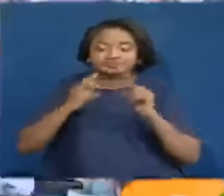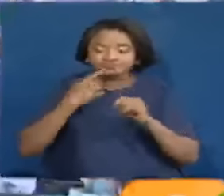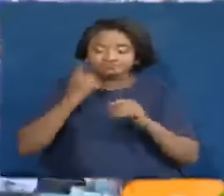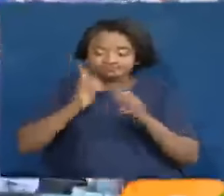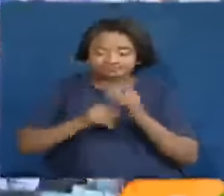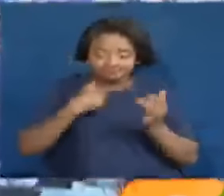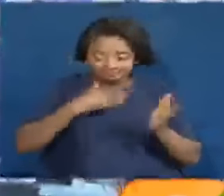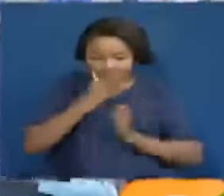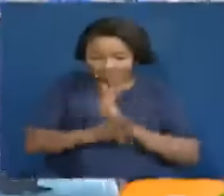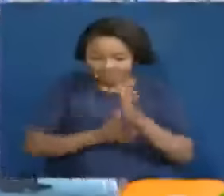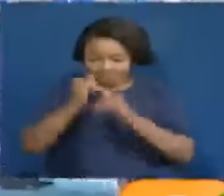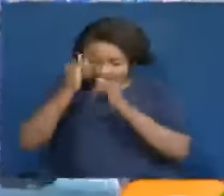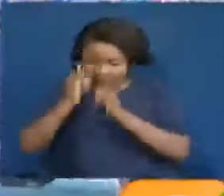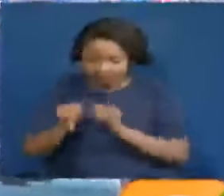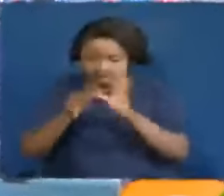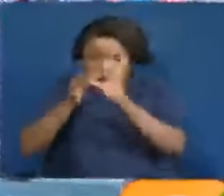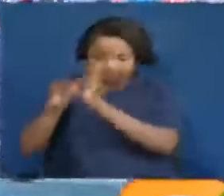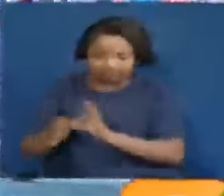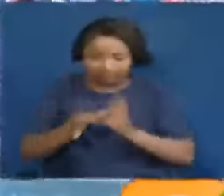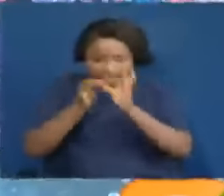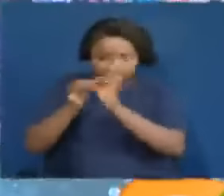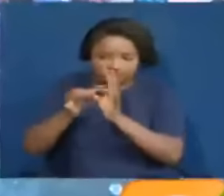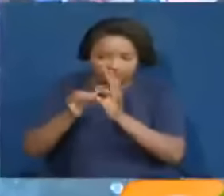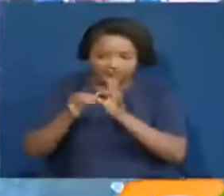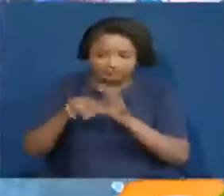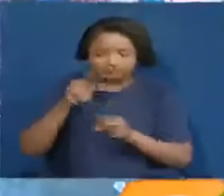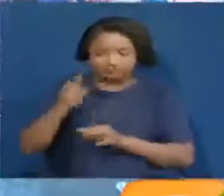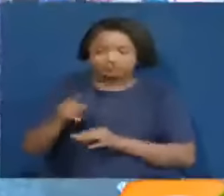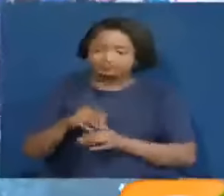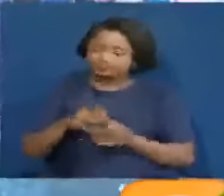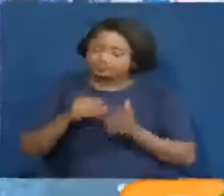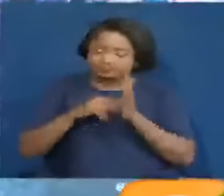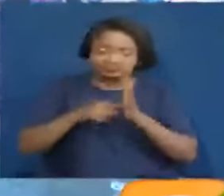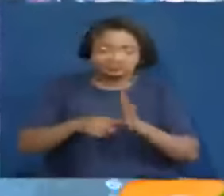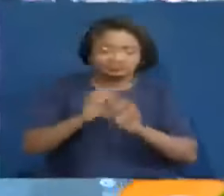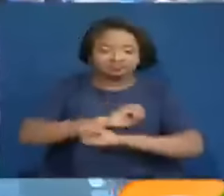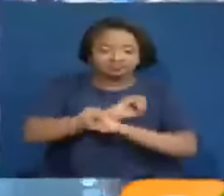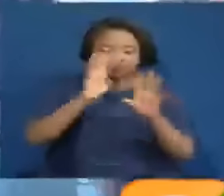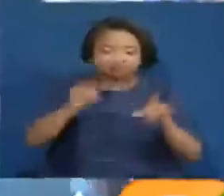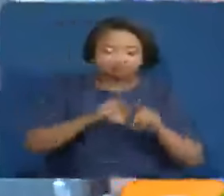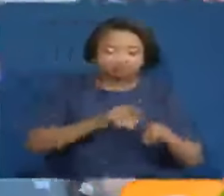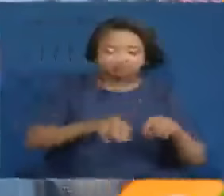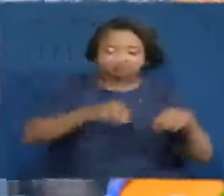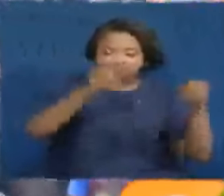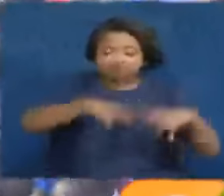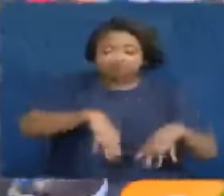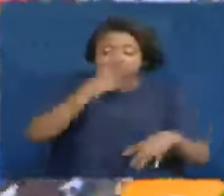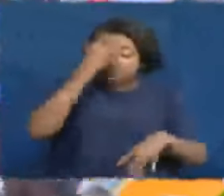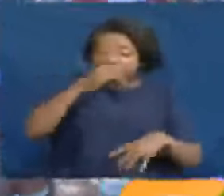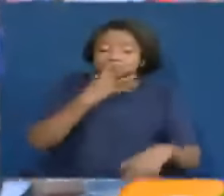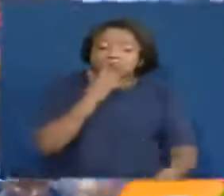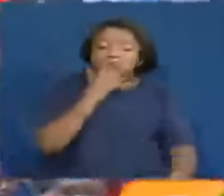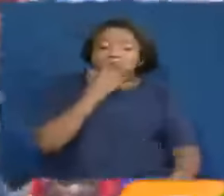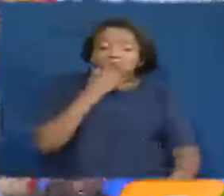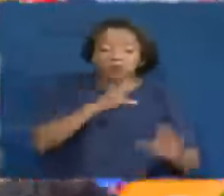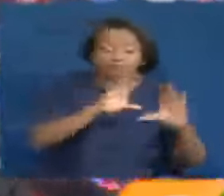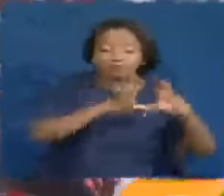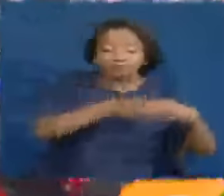offing, seemingly driving the proverbial last of nails in the Azimio coffin after the main coalition party, the Orange Democratic